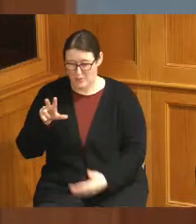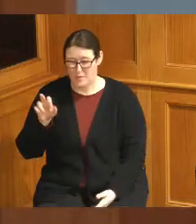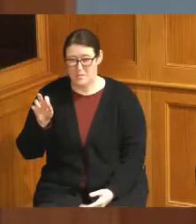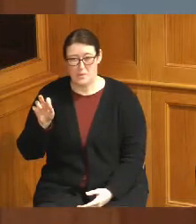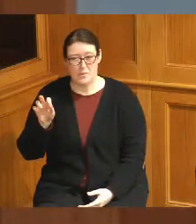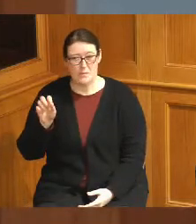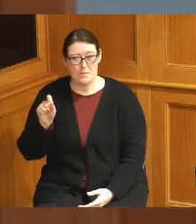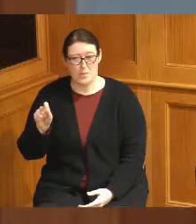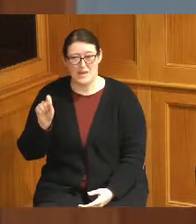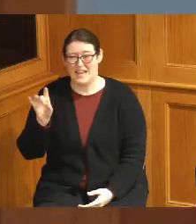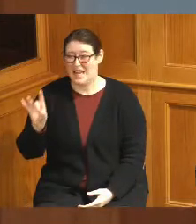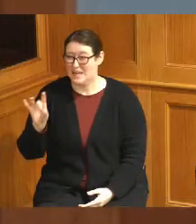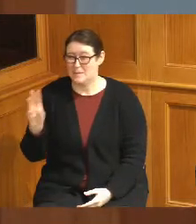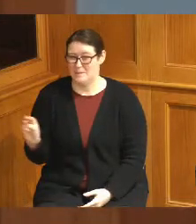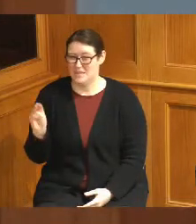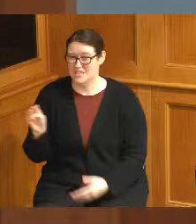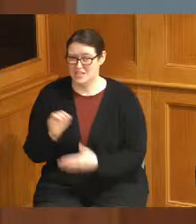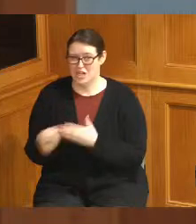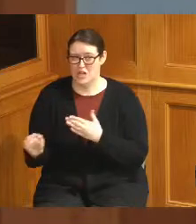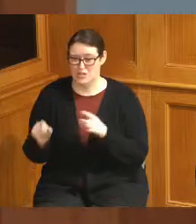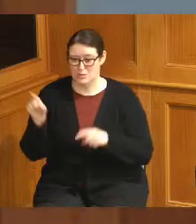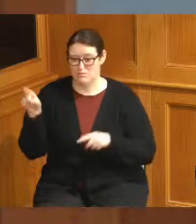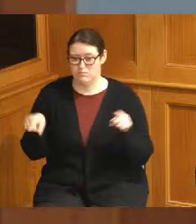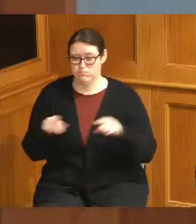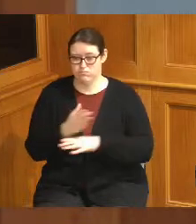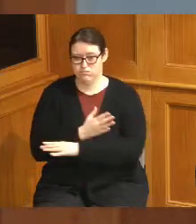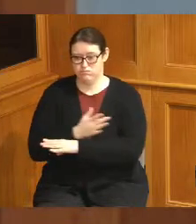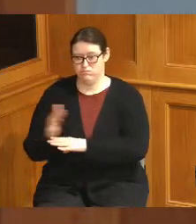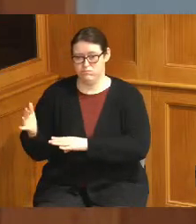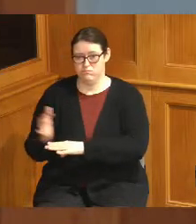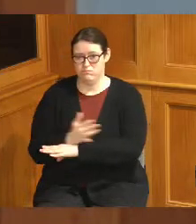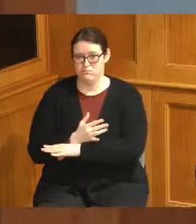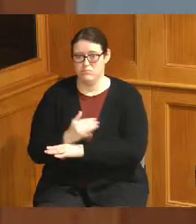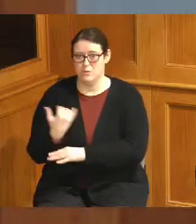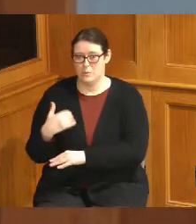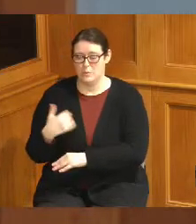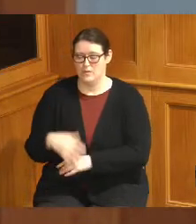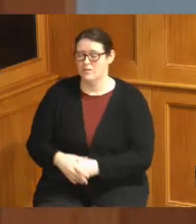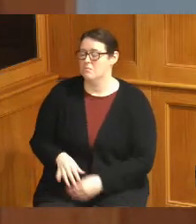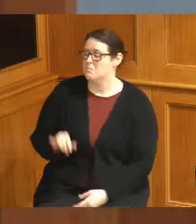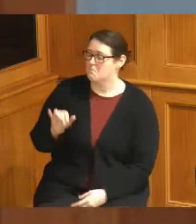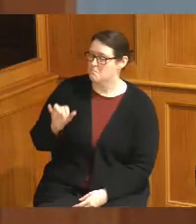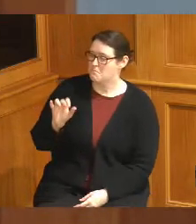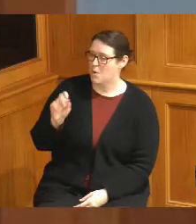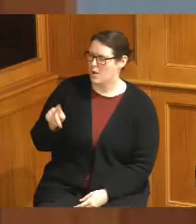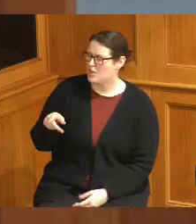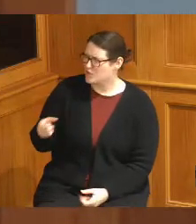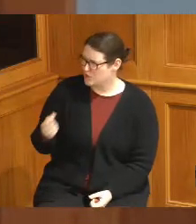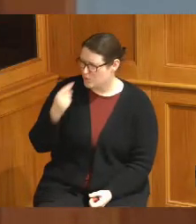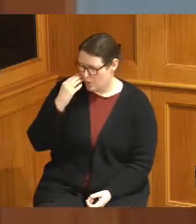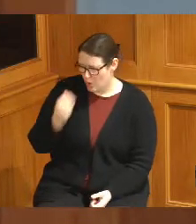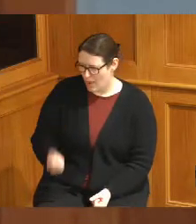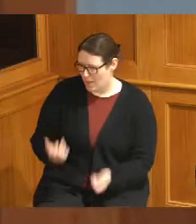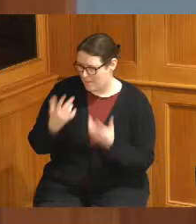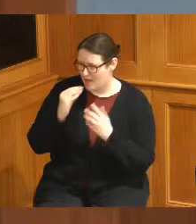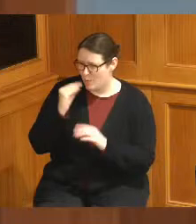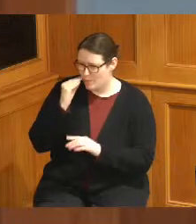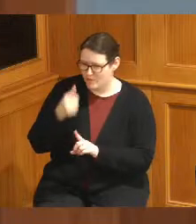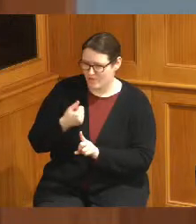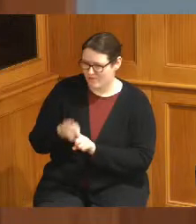$3.8 million. So quite a range on that as well. Okay. Thank you. Do you know how many homes are